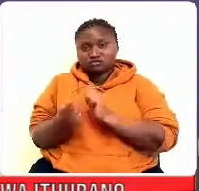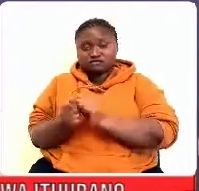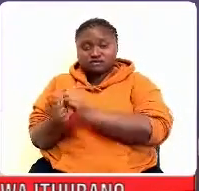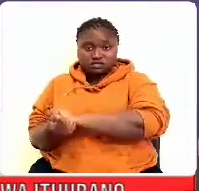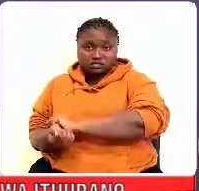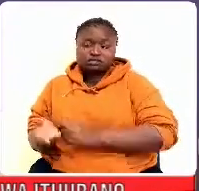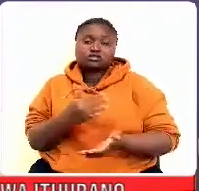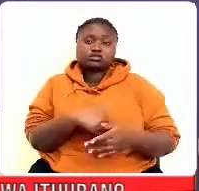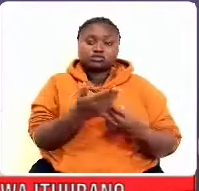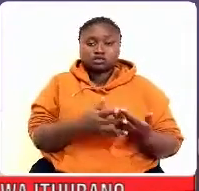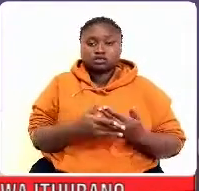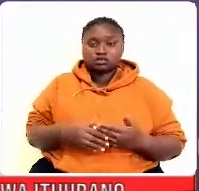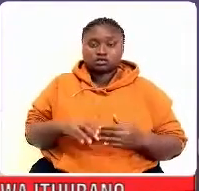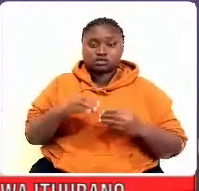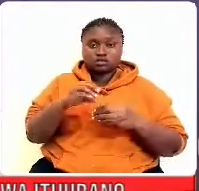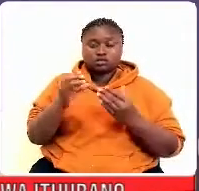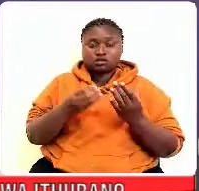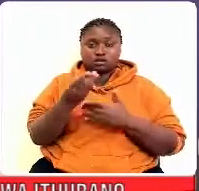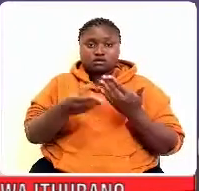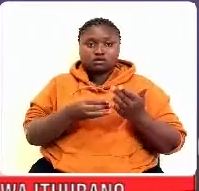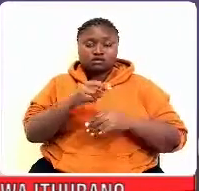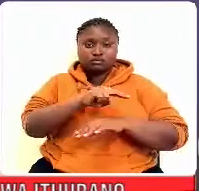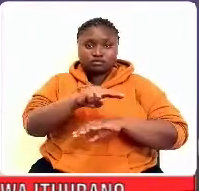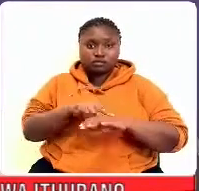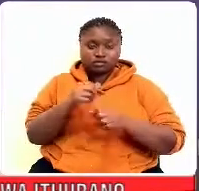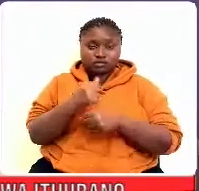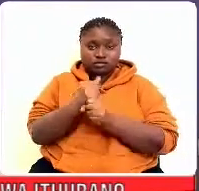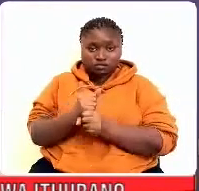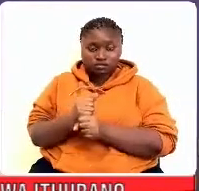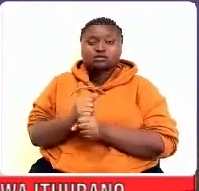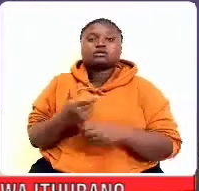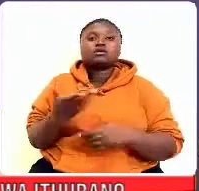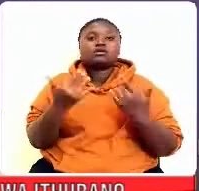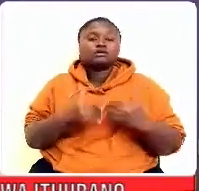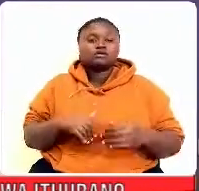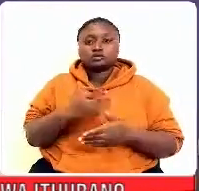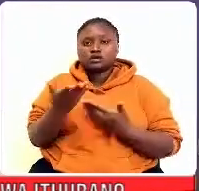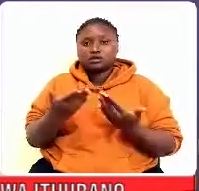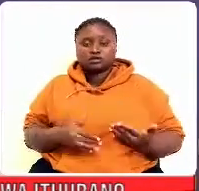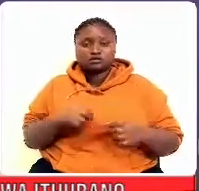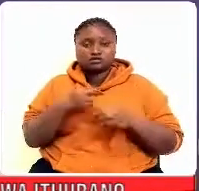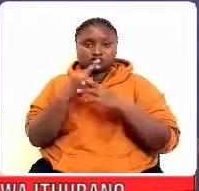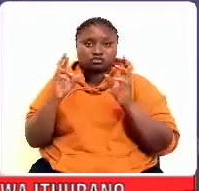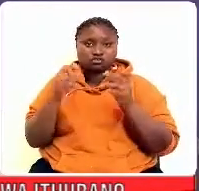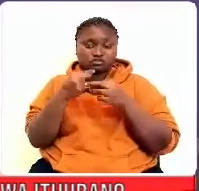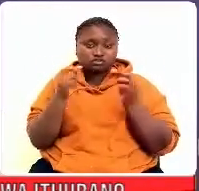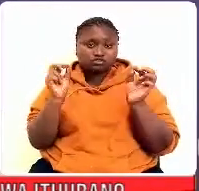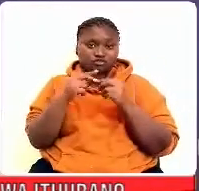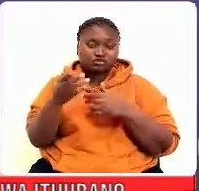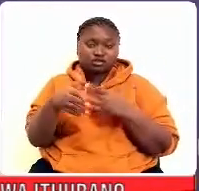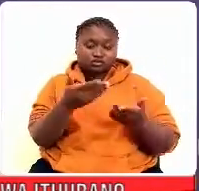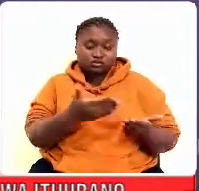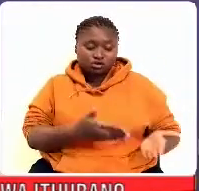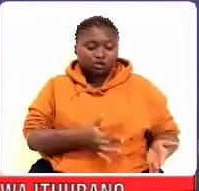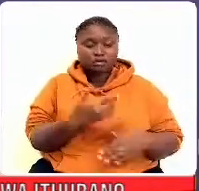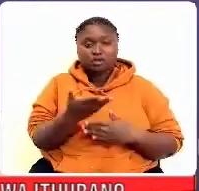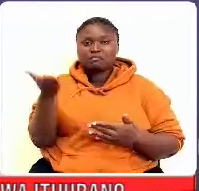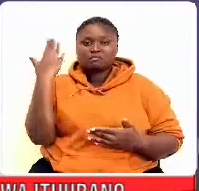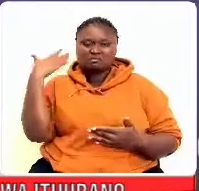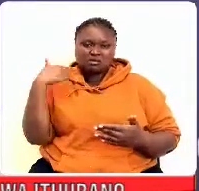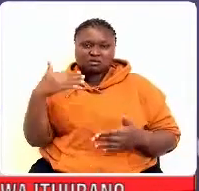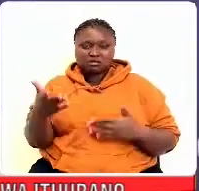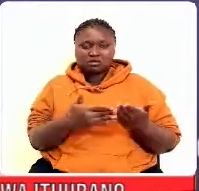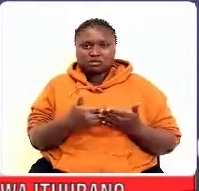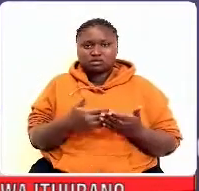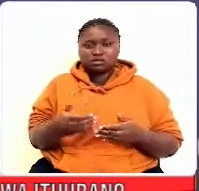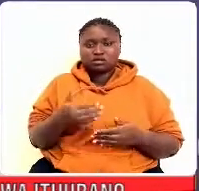made as a nation. There have been attempts to try and bring back an imperial